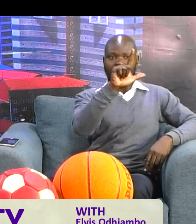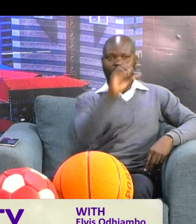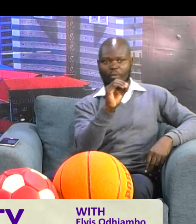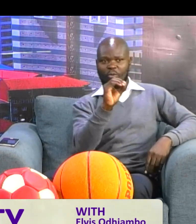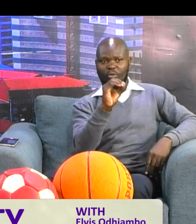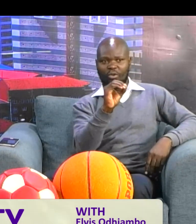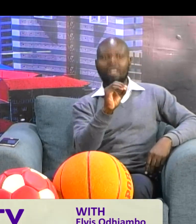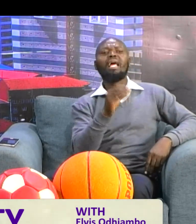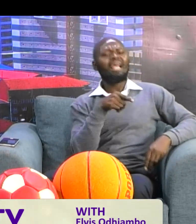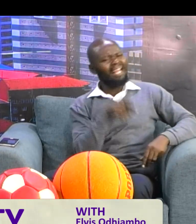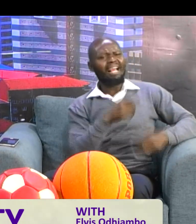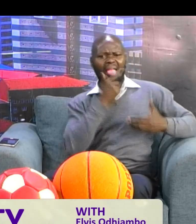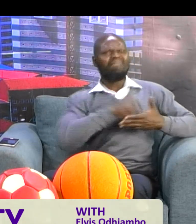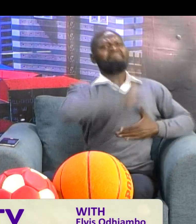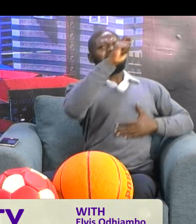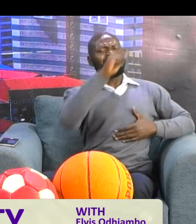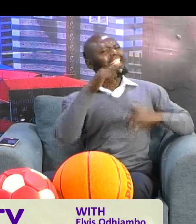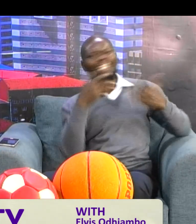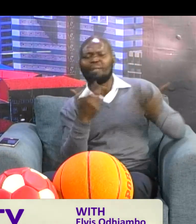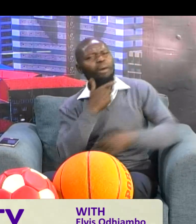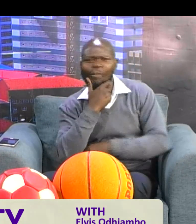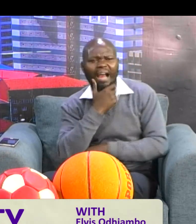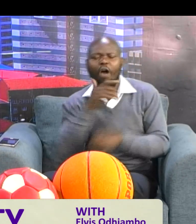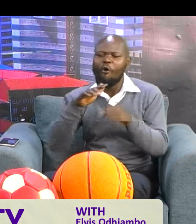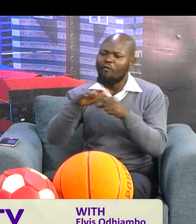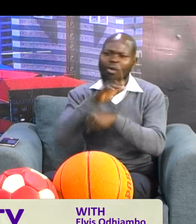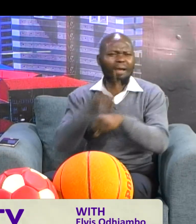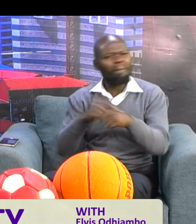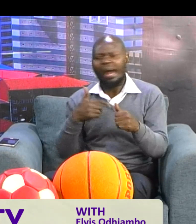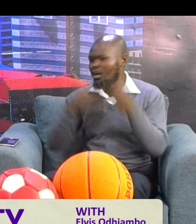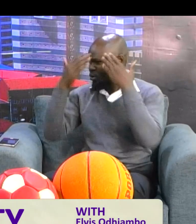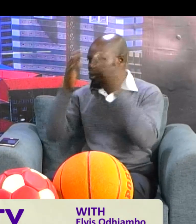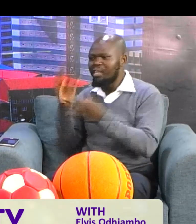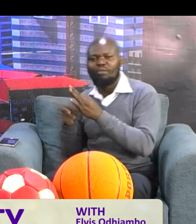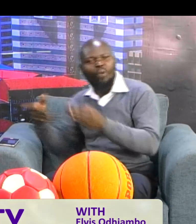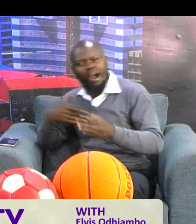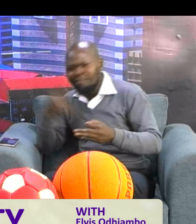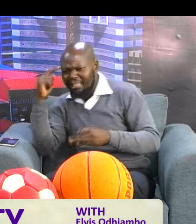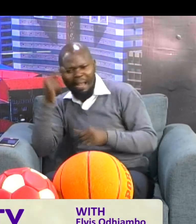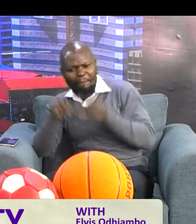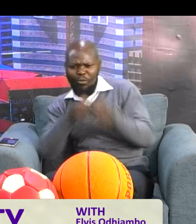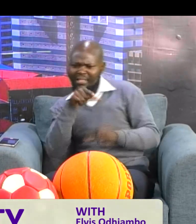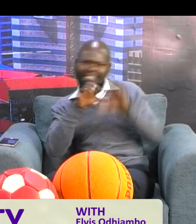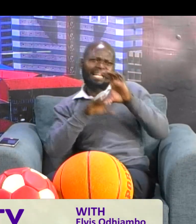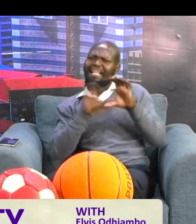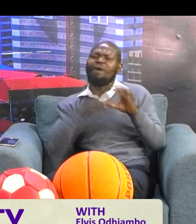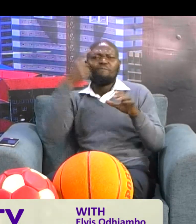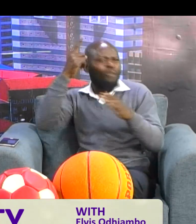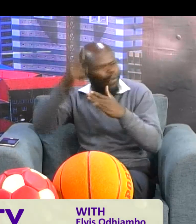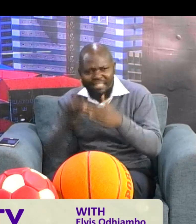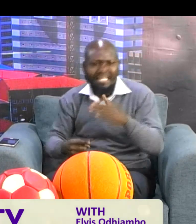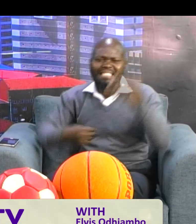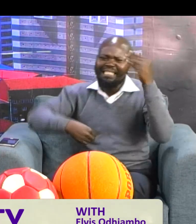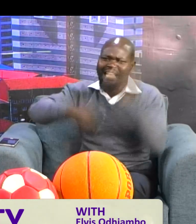Malagusto, yes. Malagusto. Yeah, getting a red card from Malagusto, getting a red card. I don't know if that was